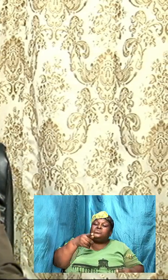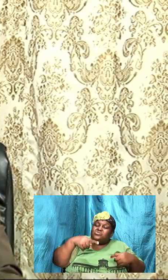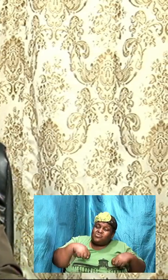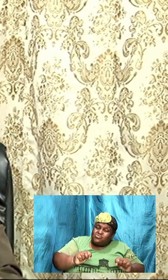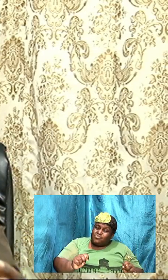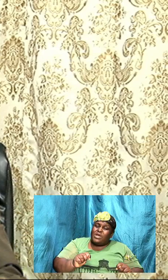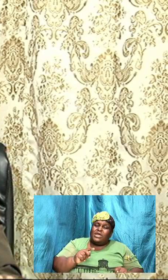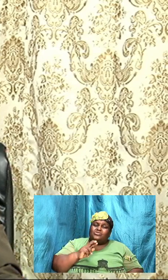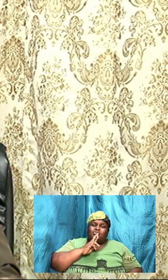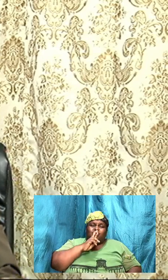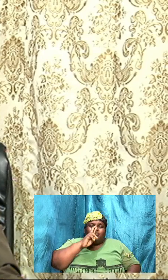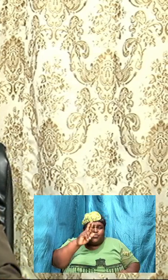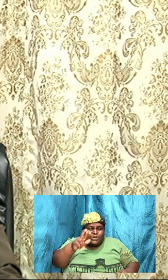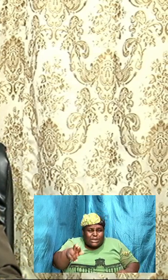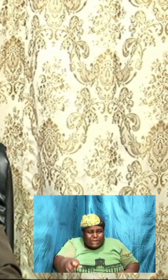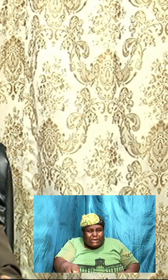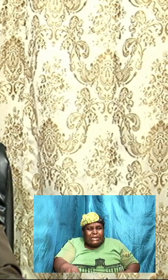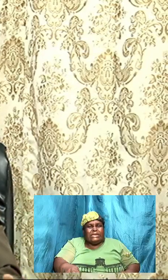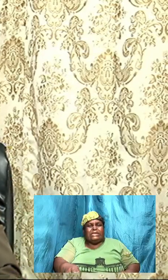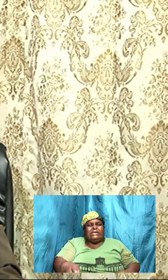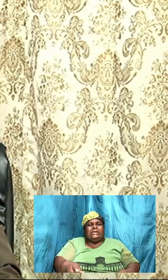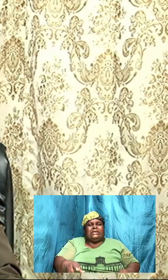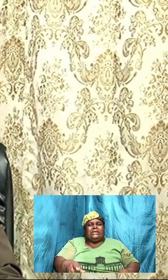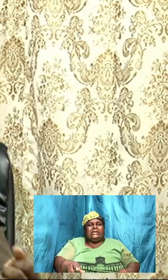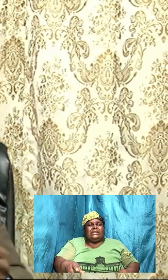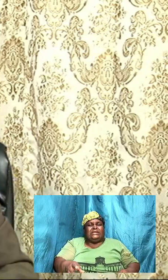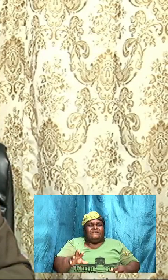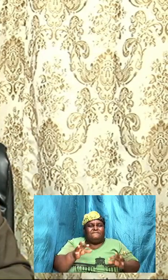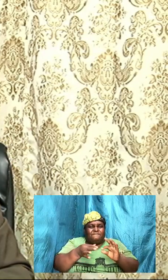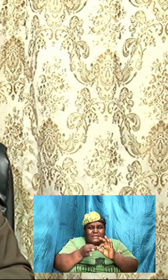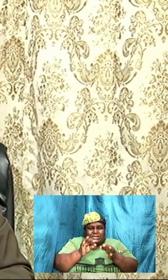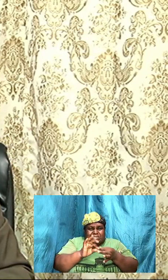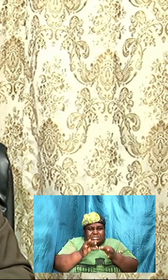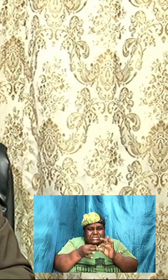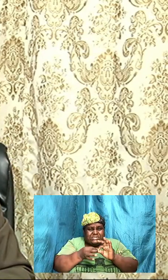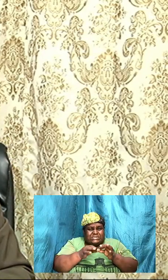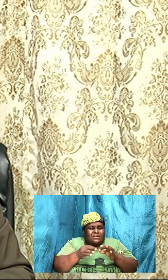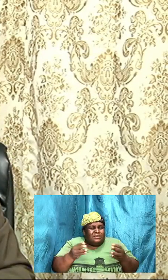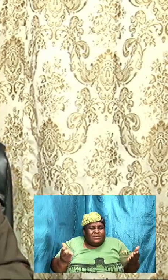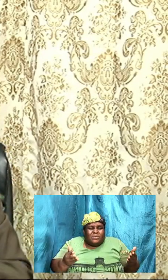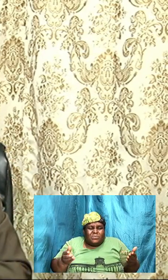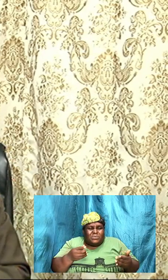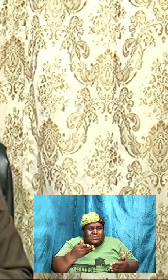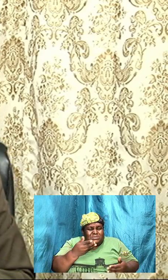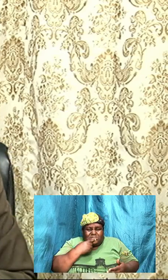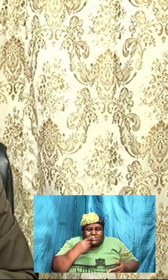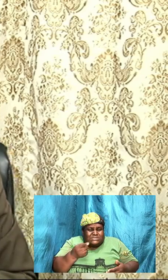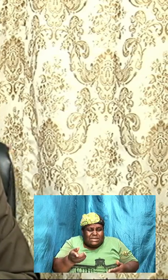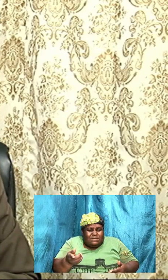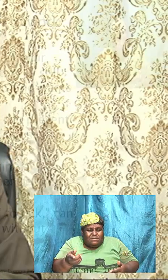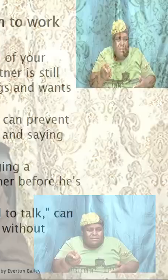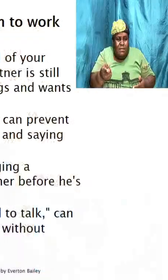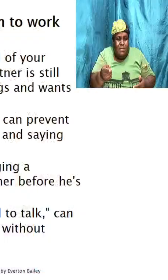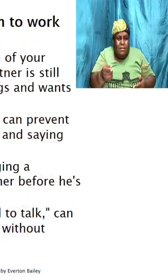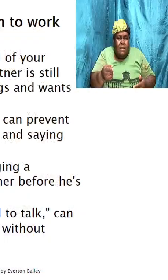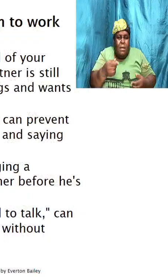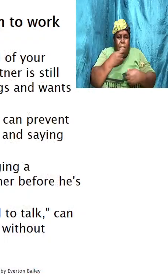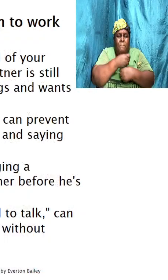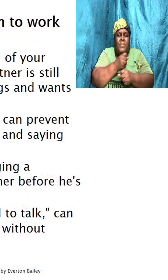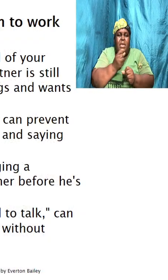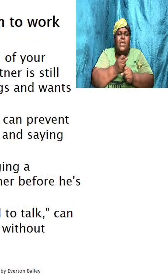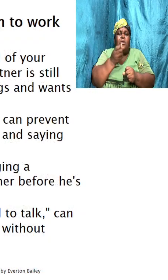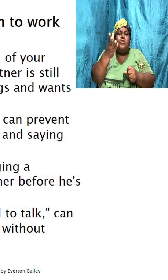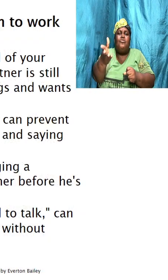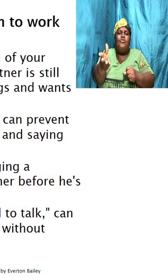to really get it, what it is that they are saying. Point B, allow your partner the freedom